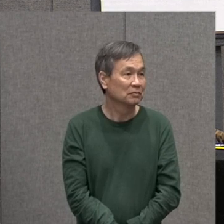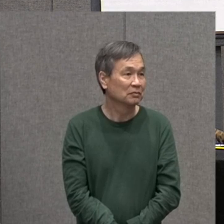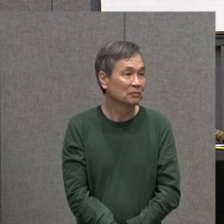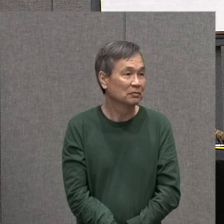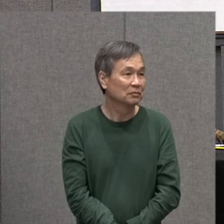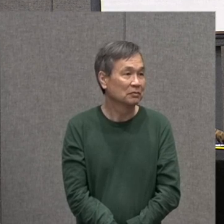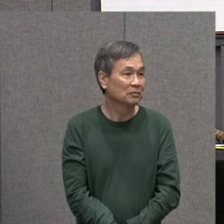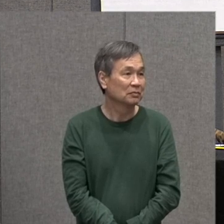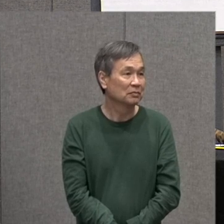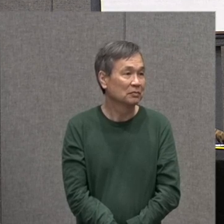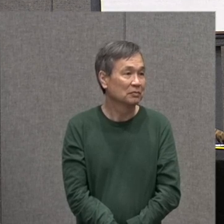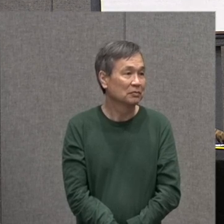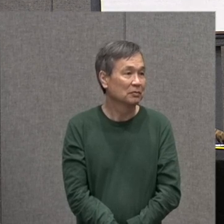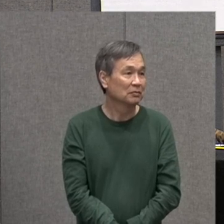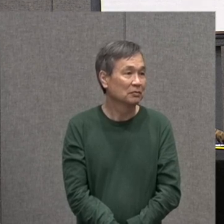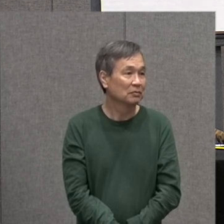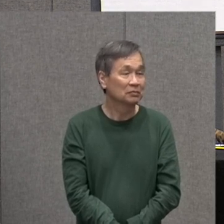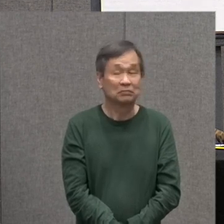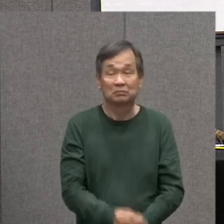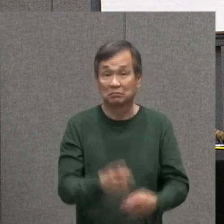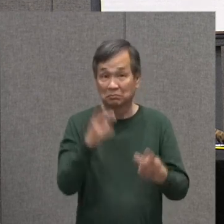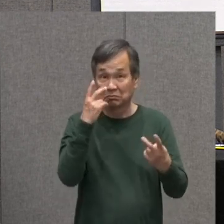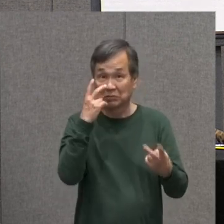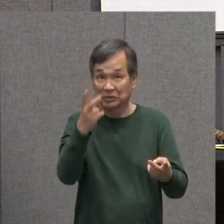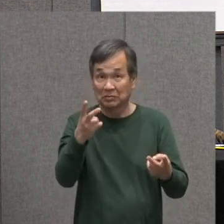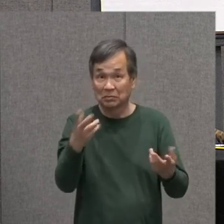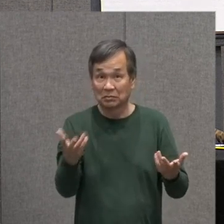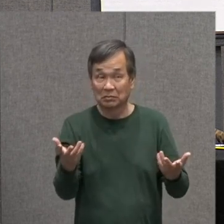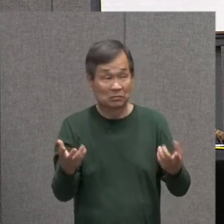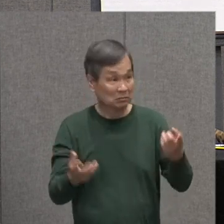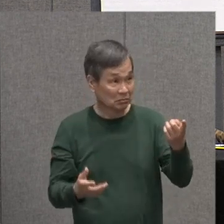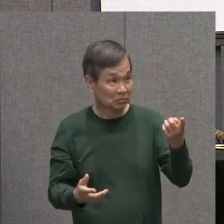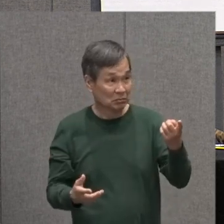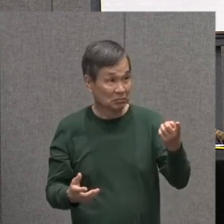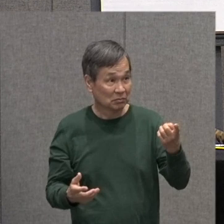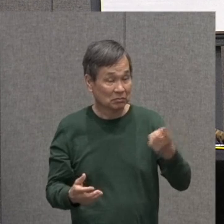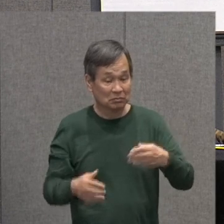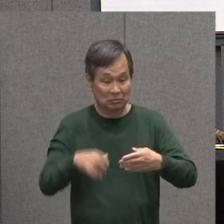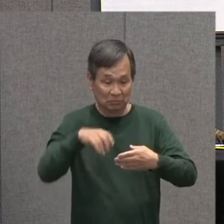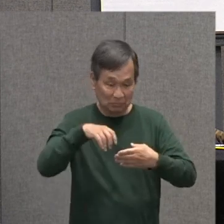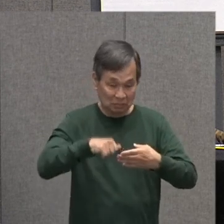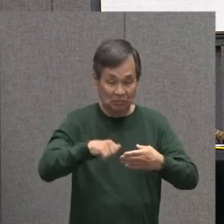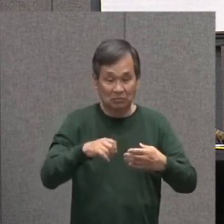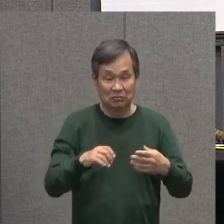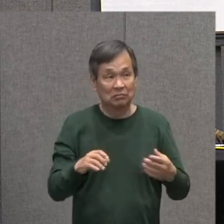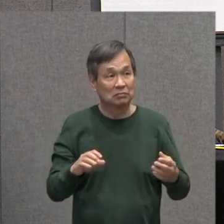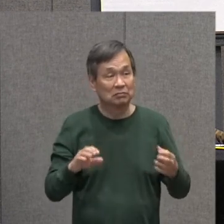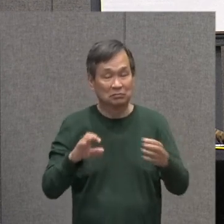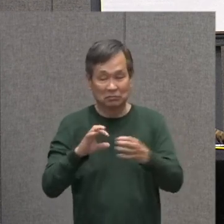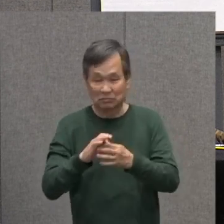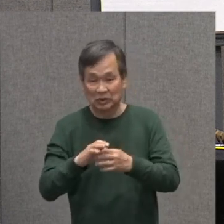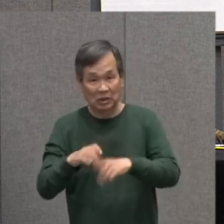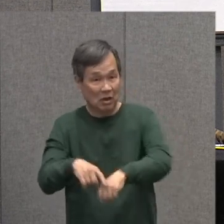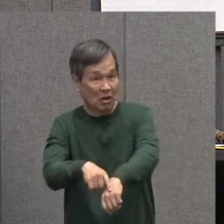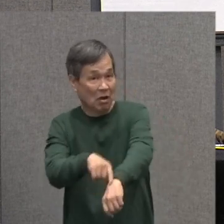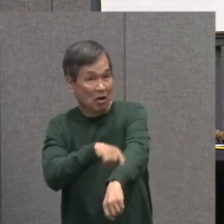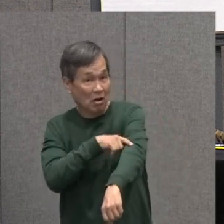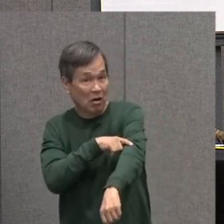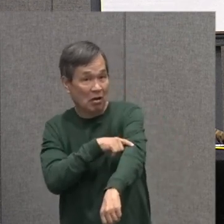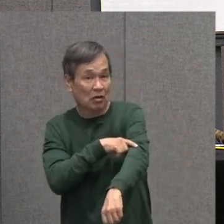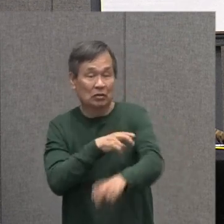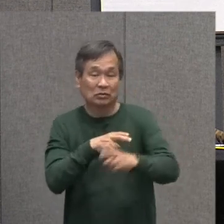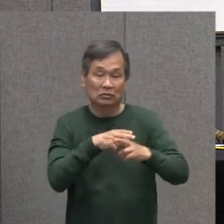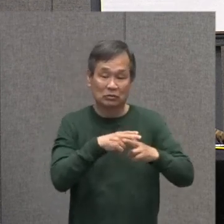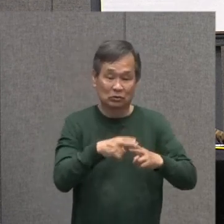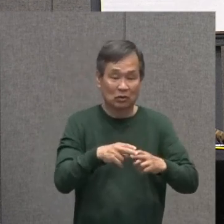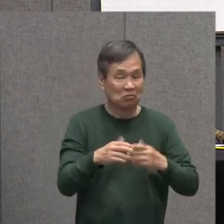there. And then I could tape that one together. And you could make that as big as you wanted to. You could add as